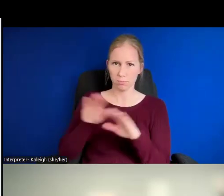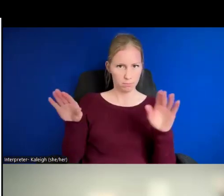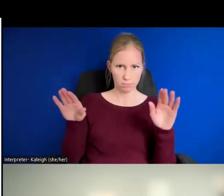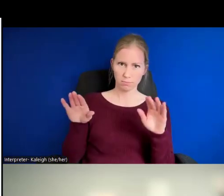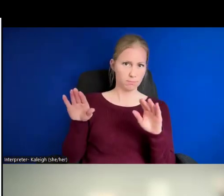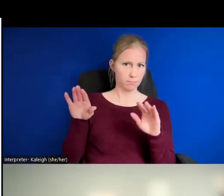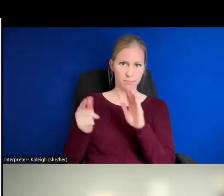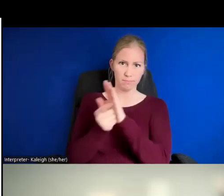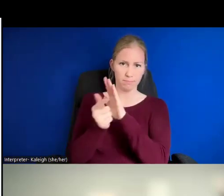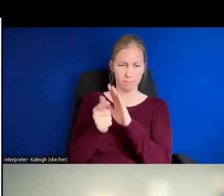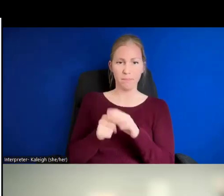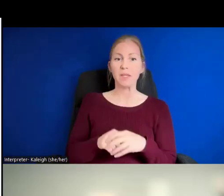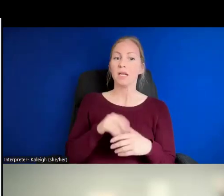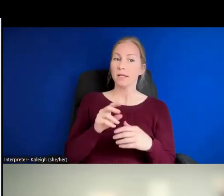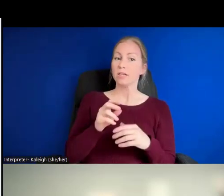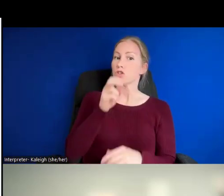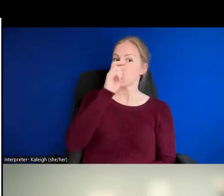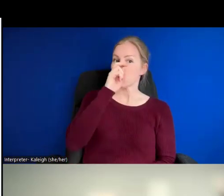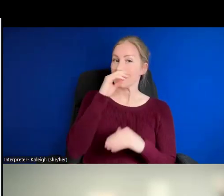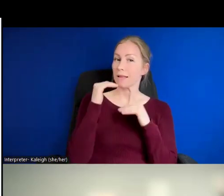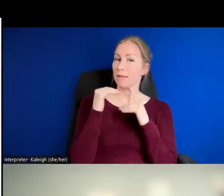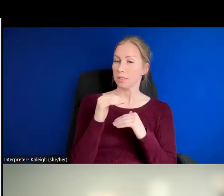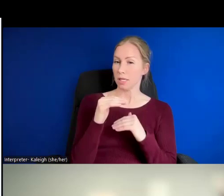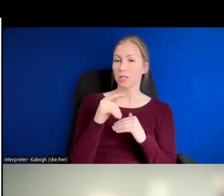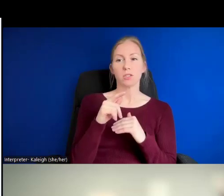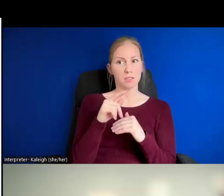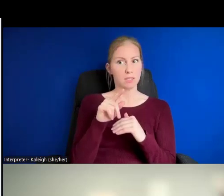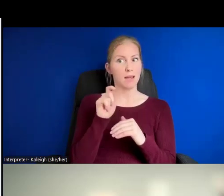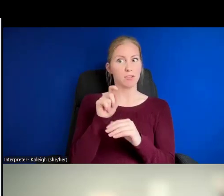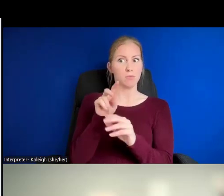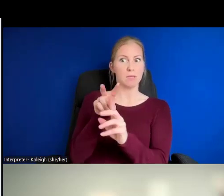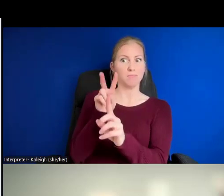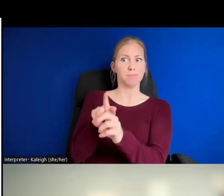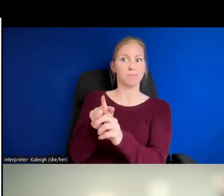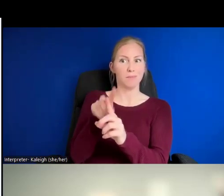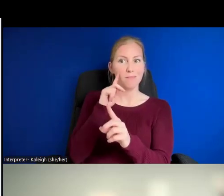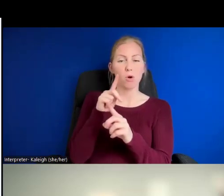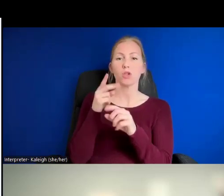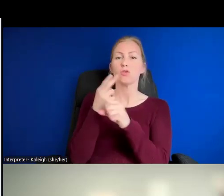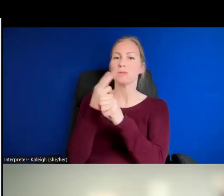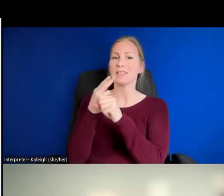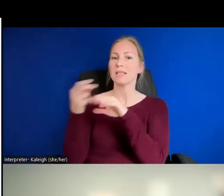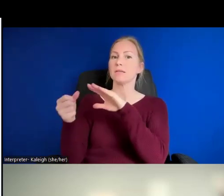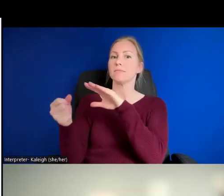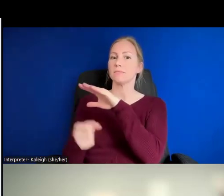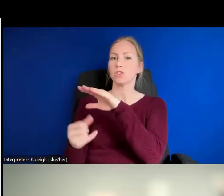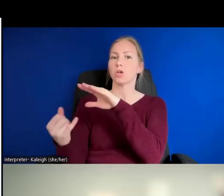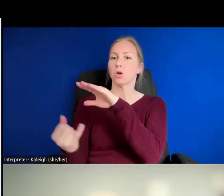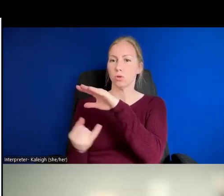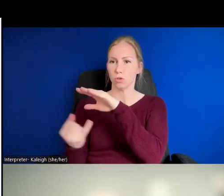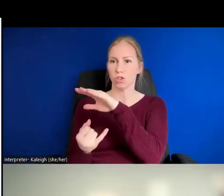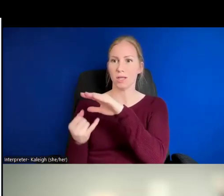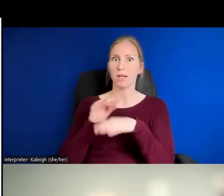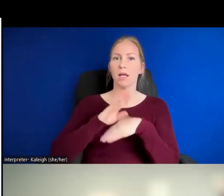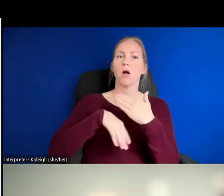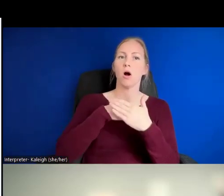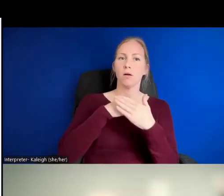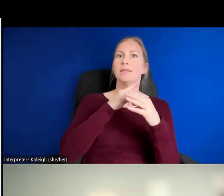interventions, strict limitations must be put on the use of seclusion and all forms of